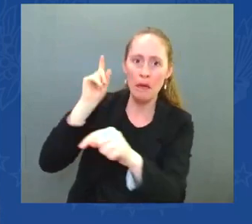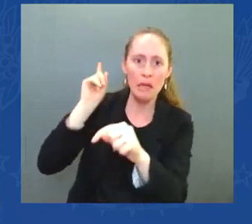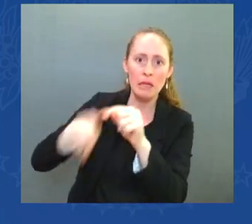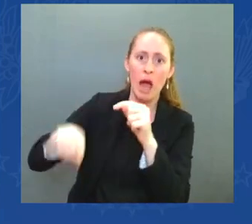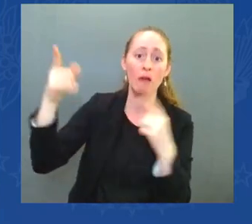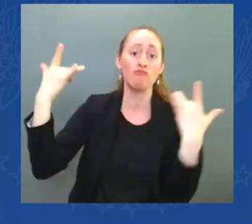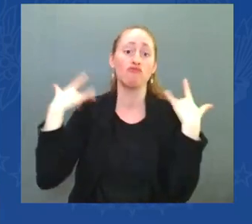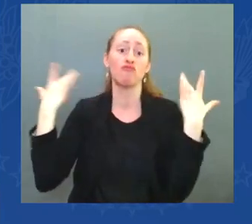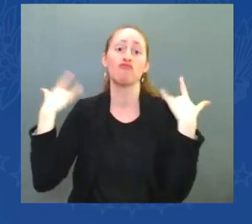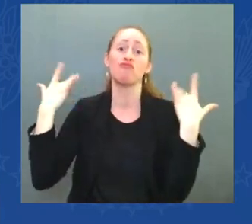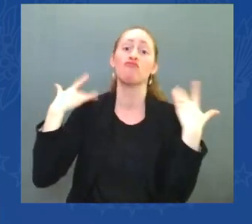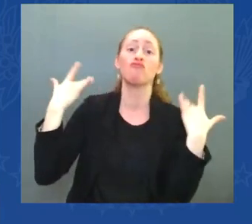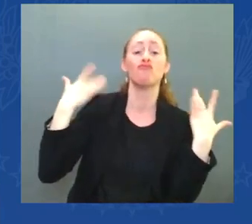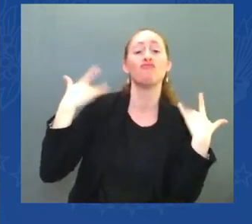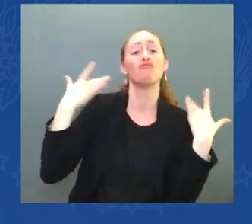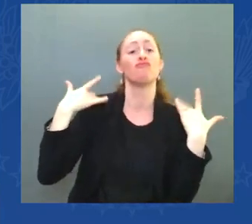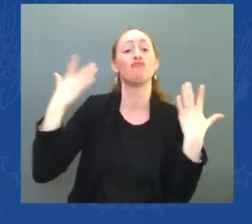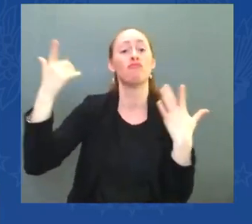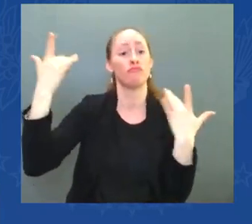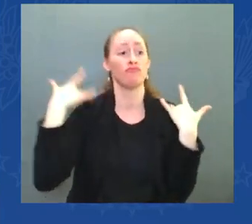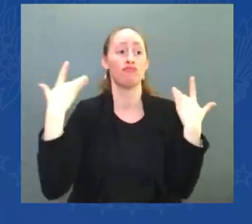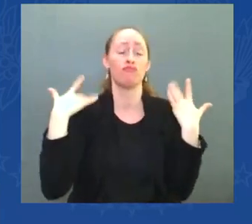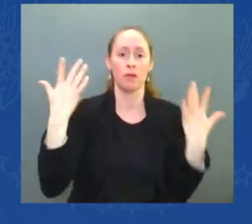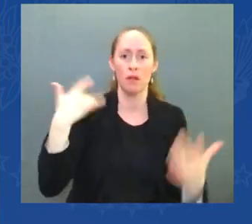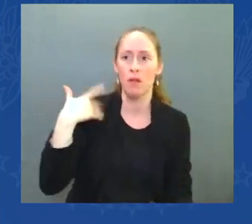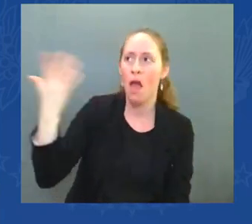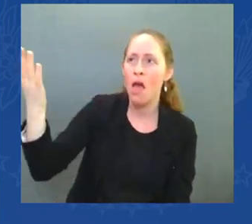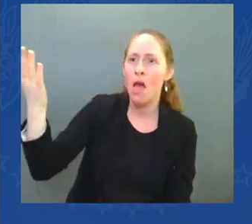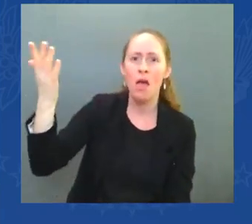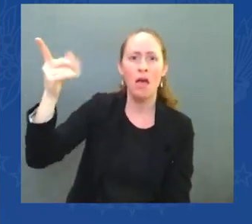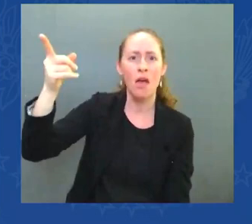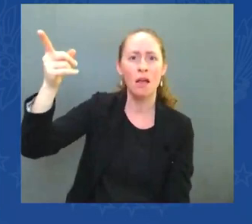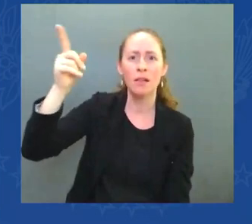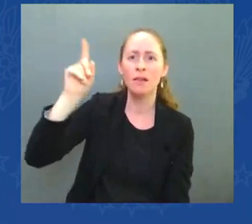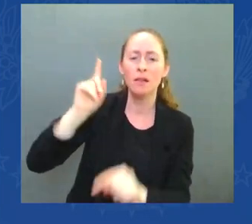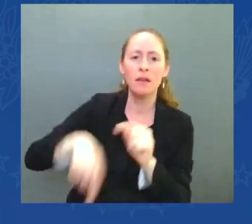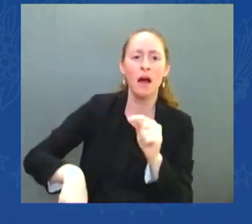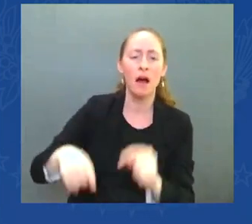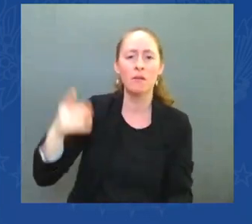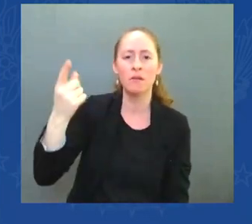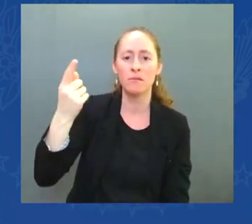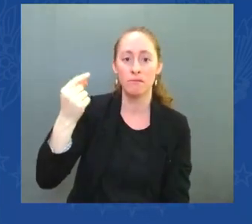But as part of this settlement, Remington agreed to release thousands of pages of